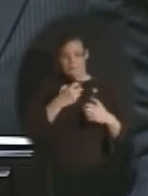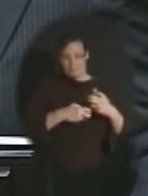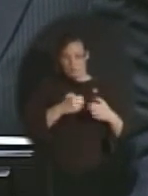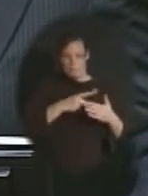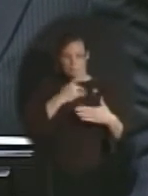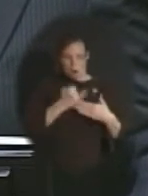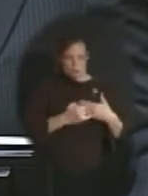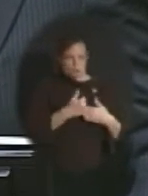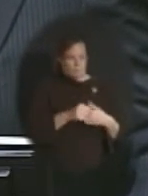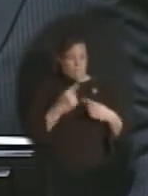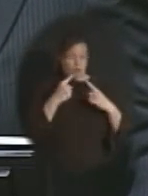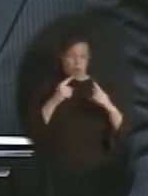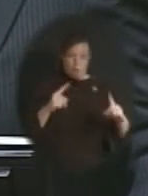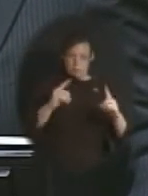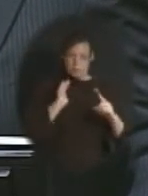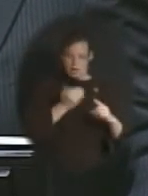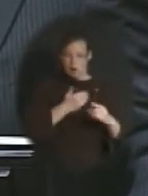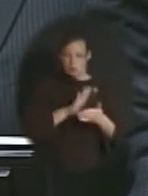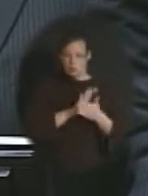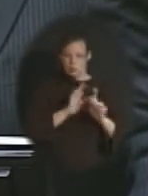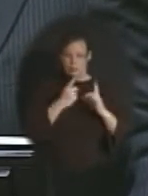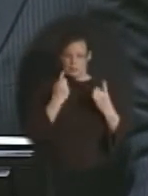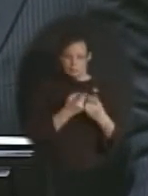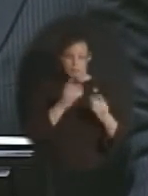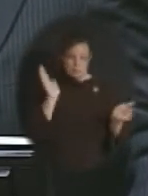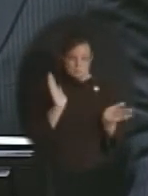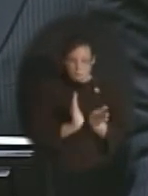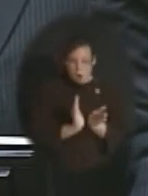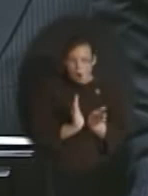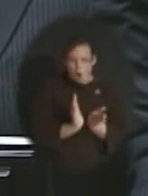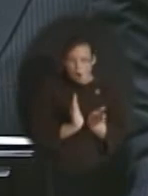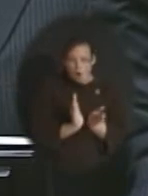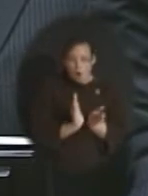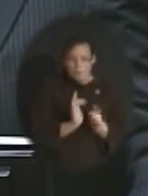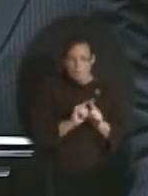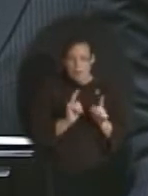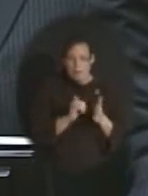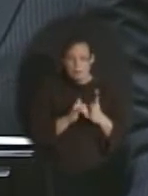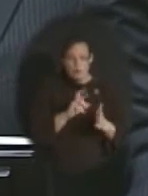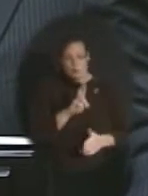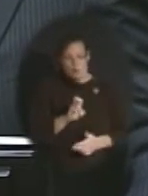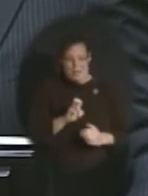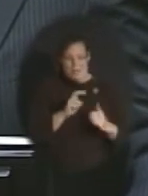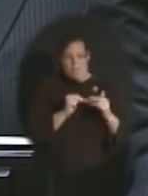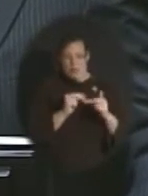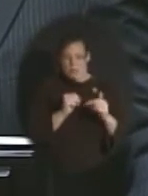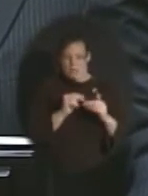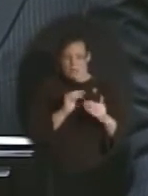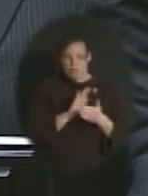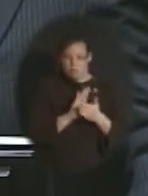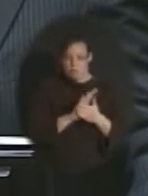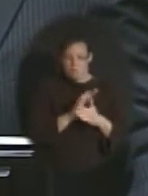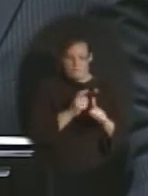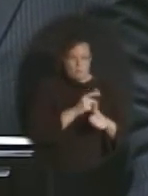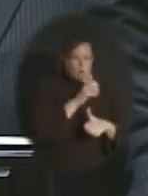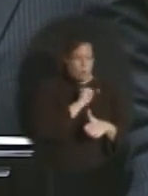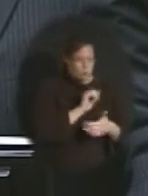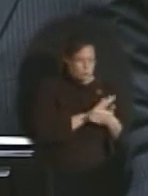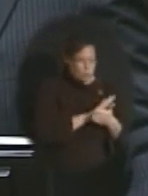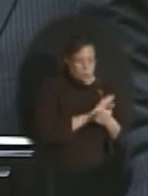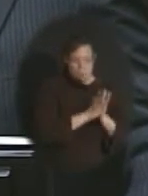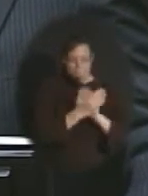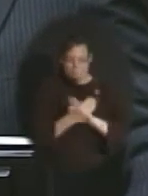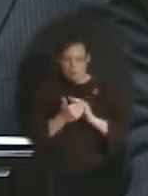ever accomplished in our school district. Even though it was small, that was basically rebuilding a school from an old school to a new